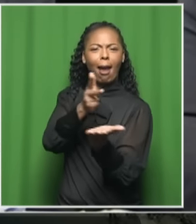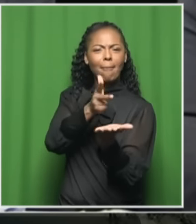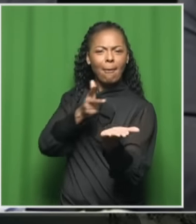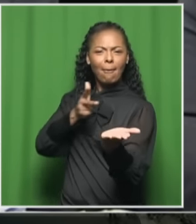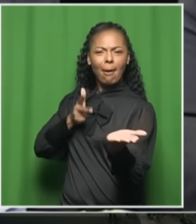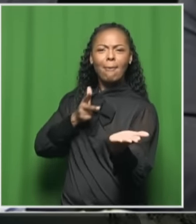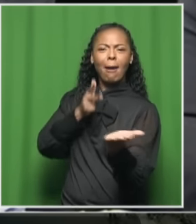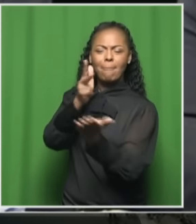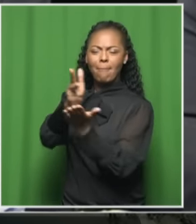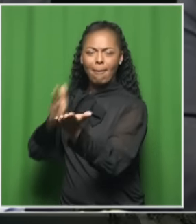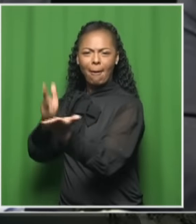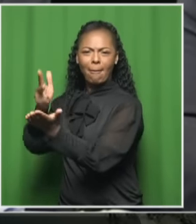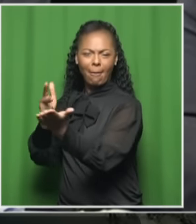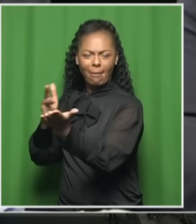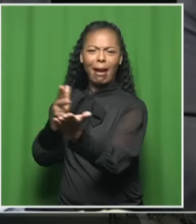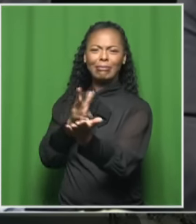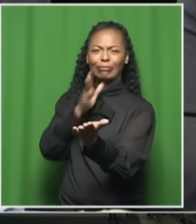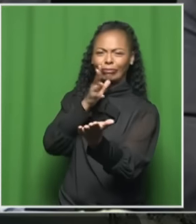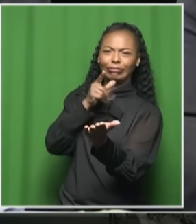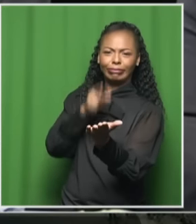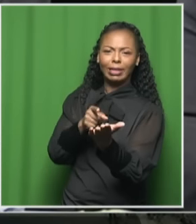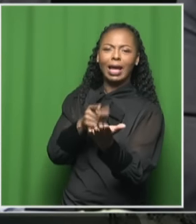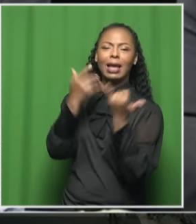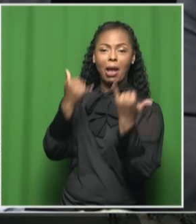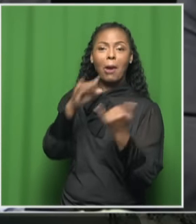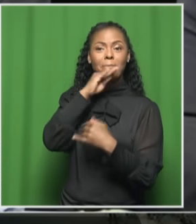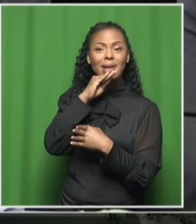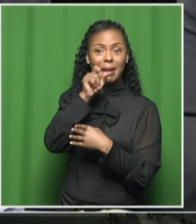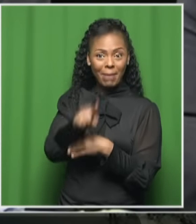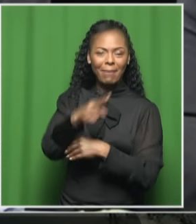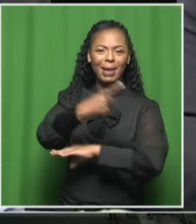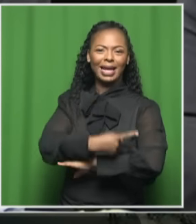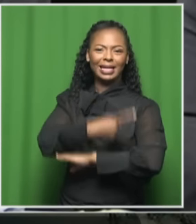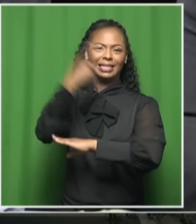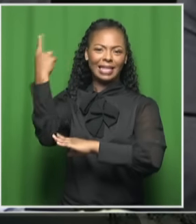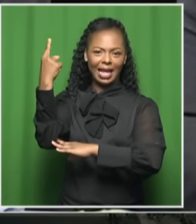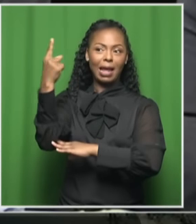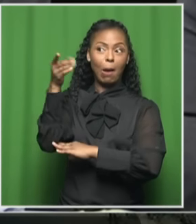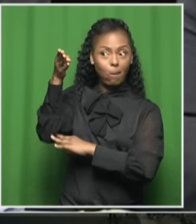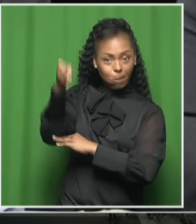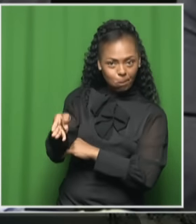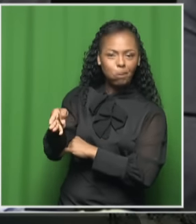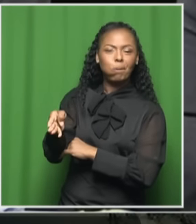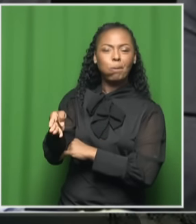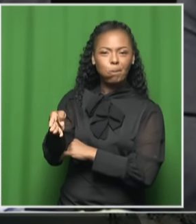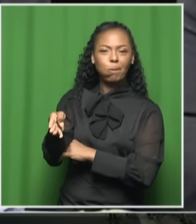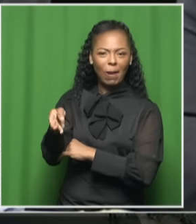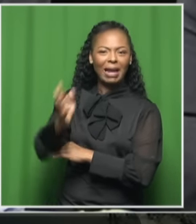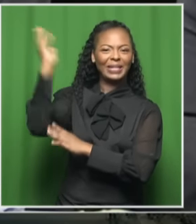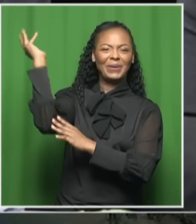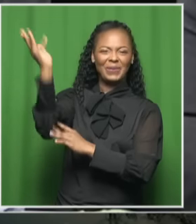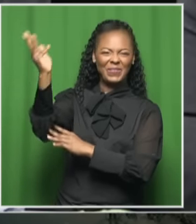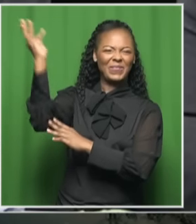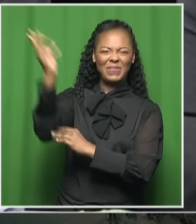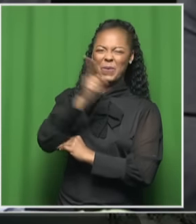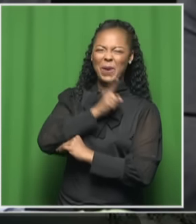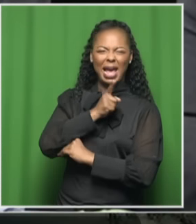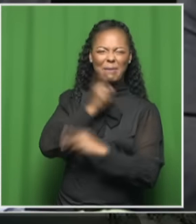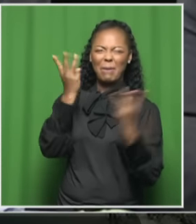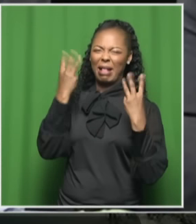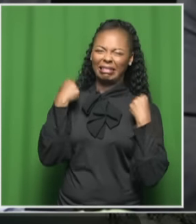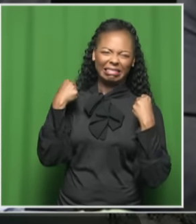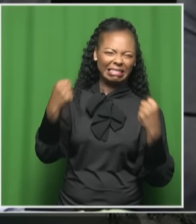going into the parking lot. My sense tells me that was probably the day he was there. Giving his sermon. But